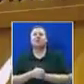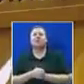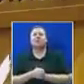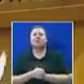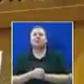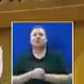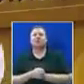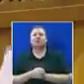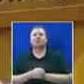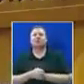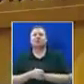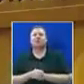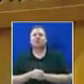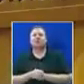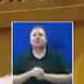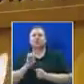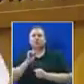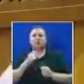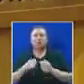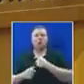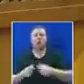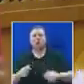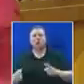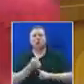was abused by your president.